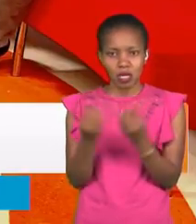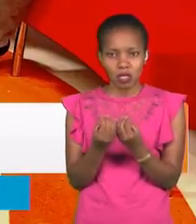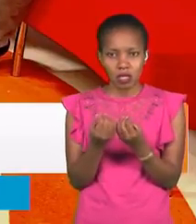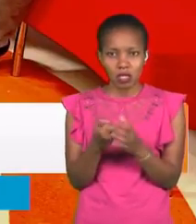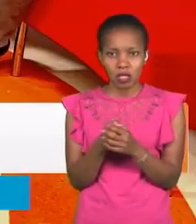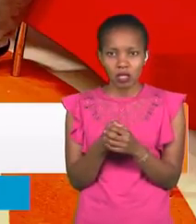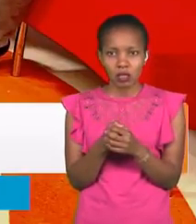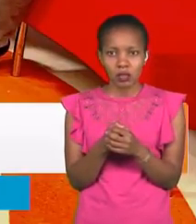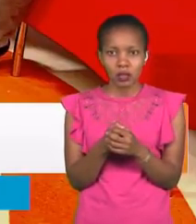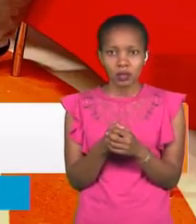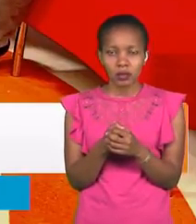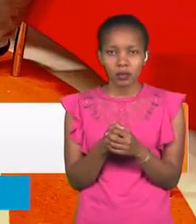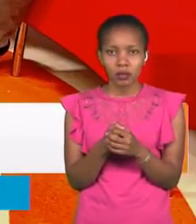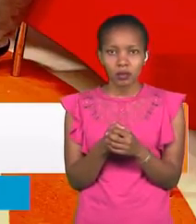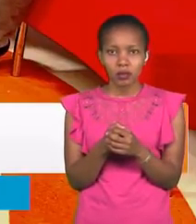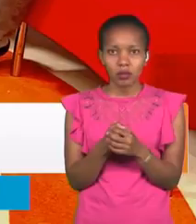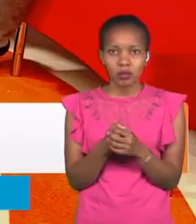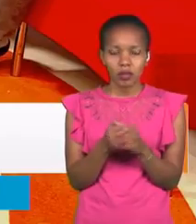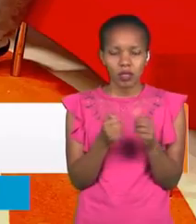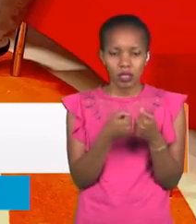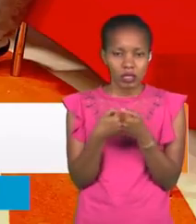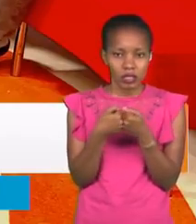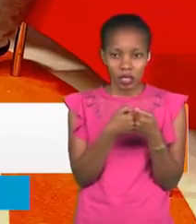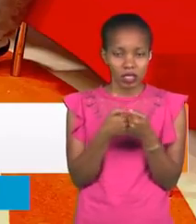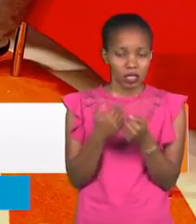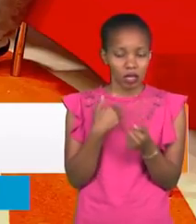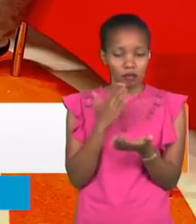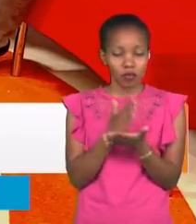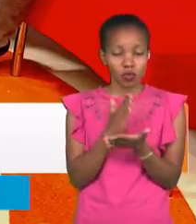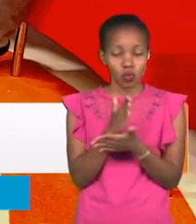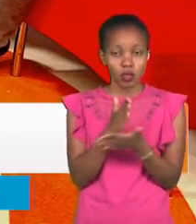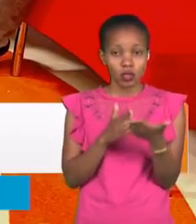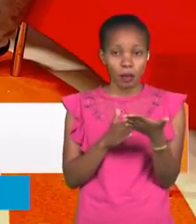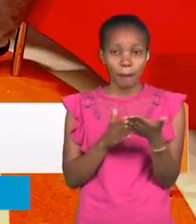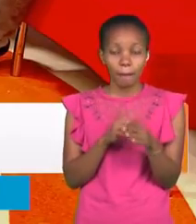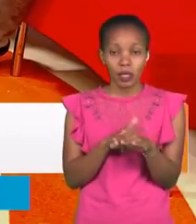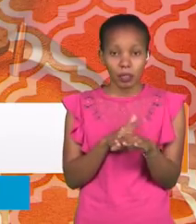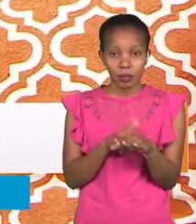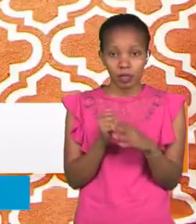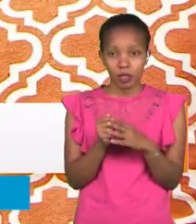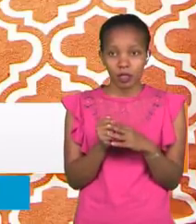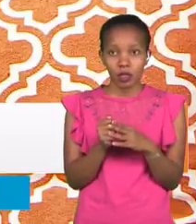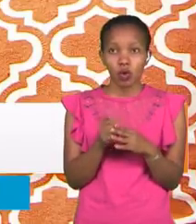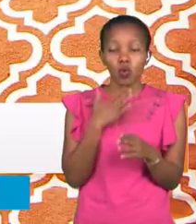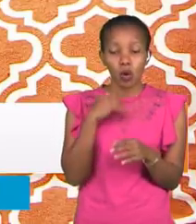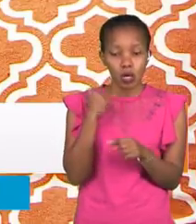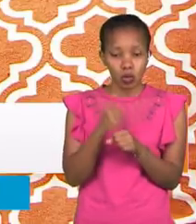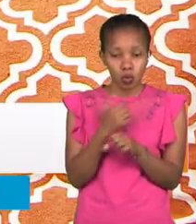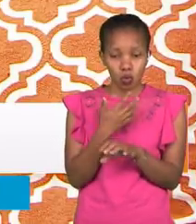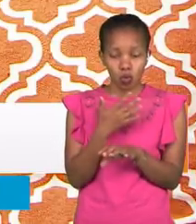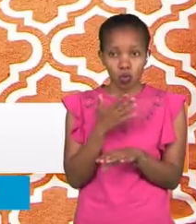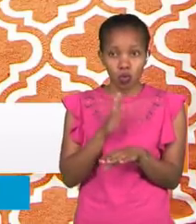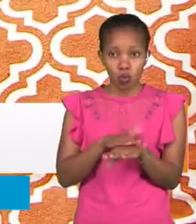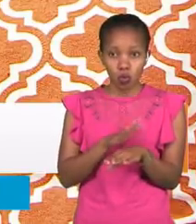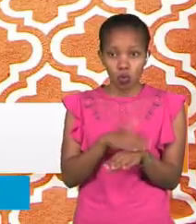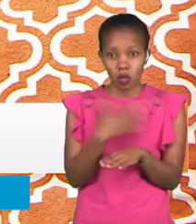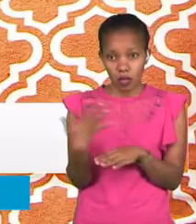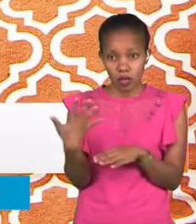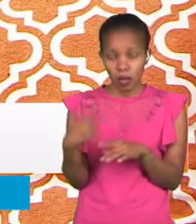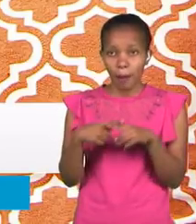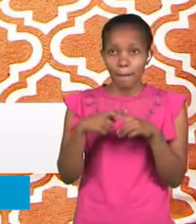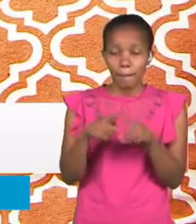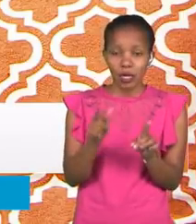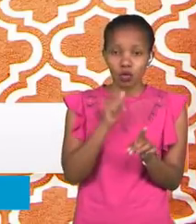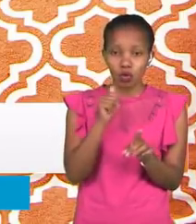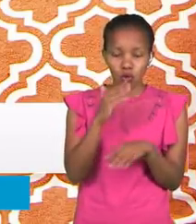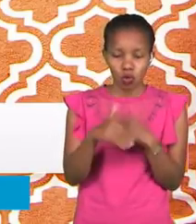not spared backlashes, because sometimes you seek to do good, but not